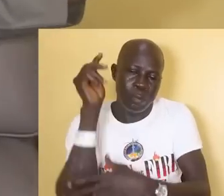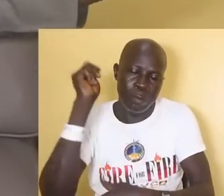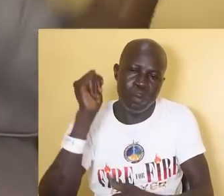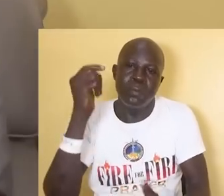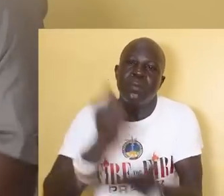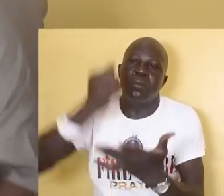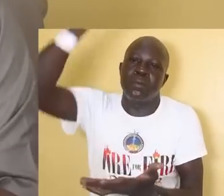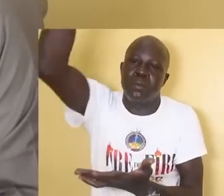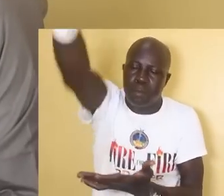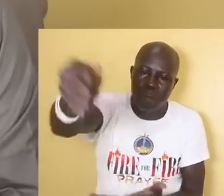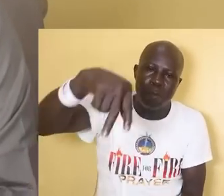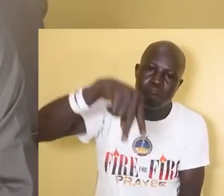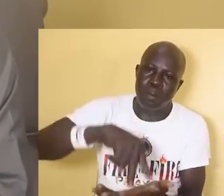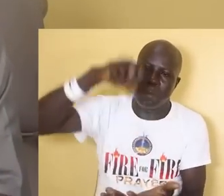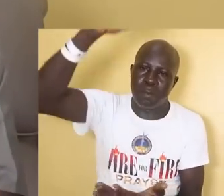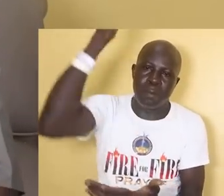come